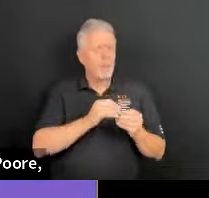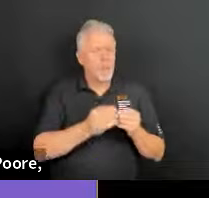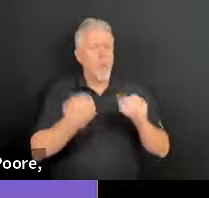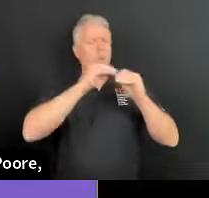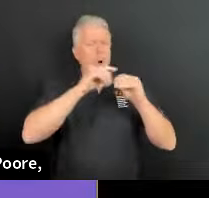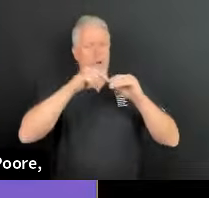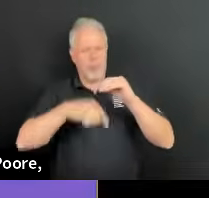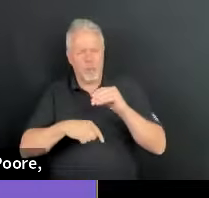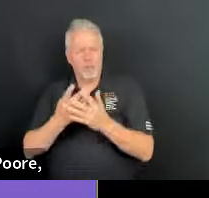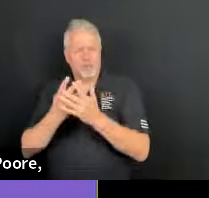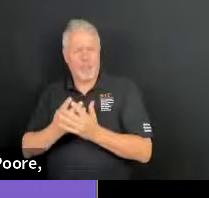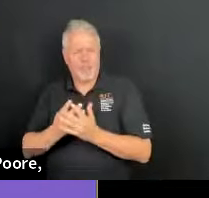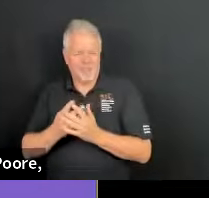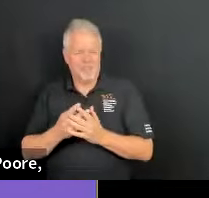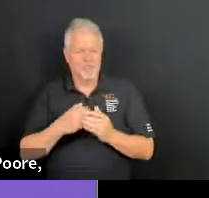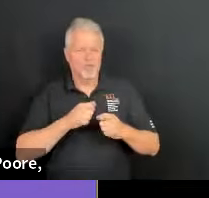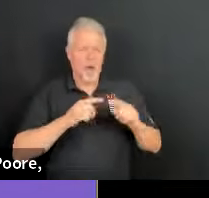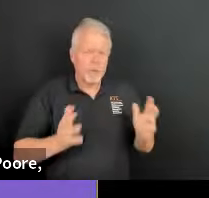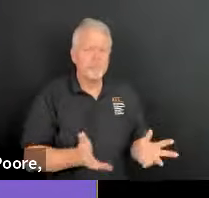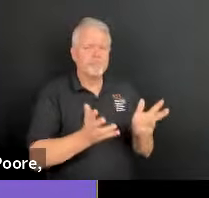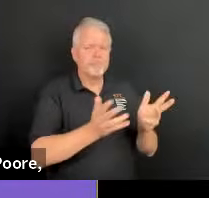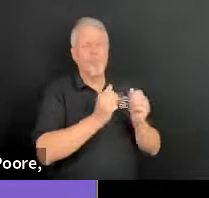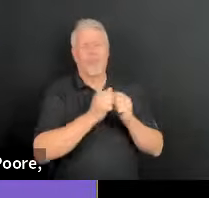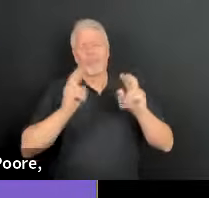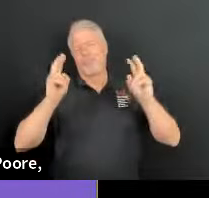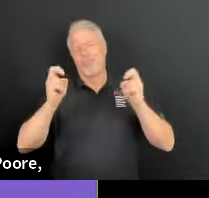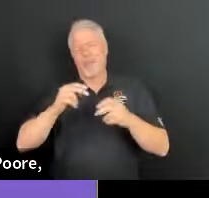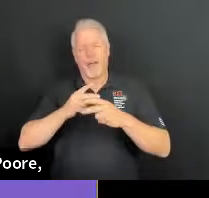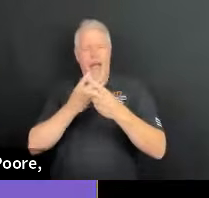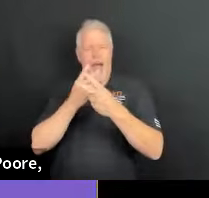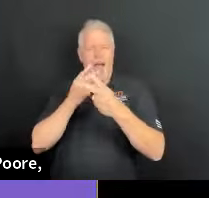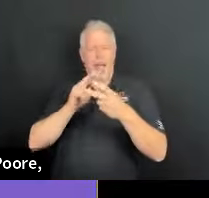maybe have some sort of problem with drug or alcohol usage.